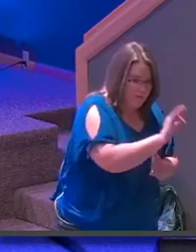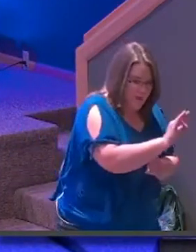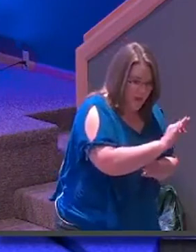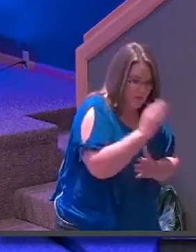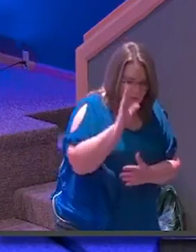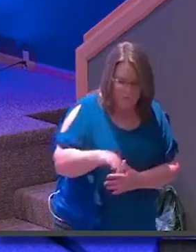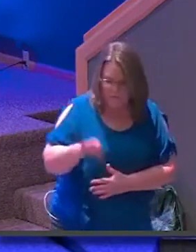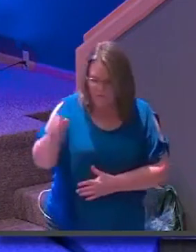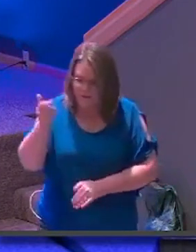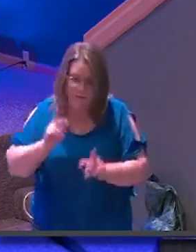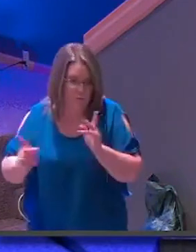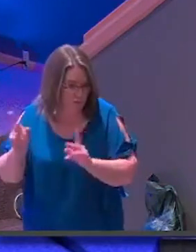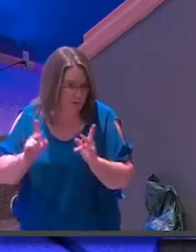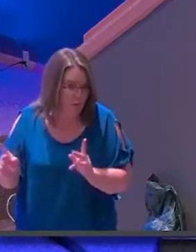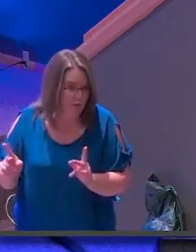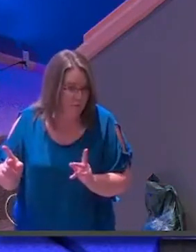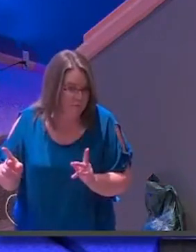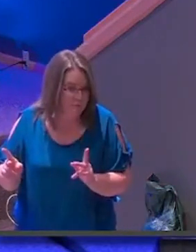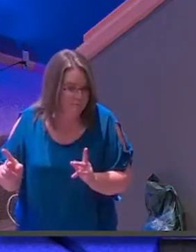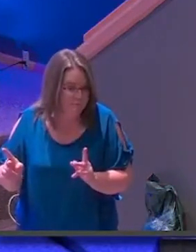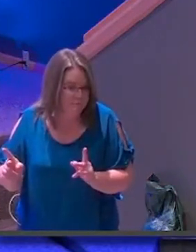find people.